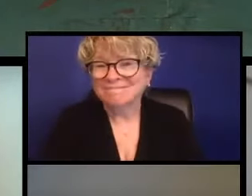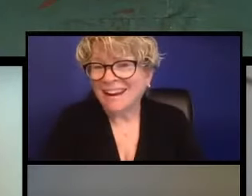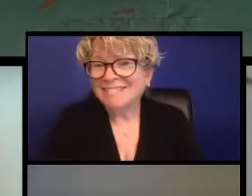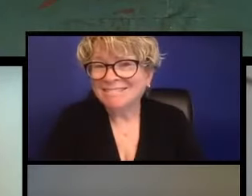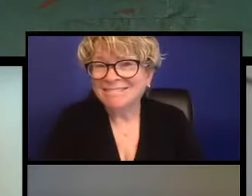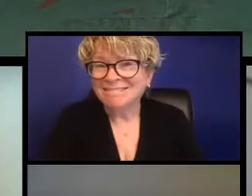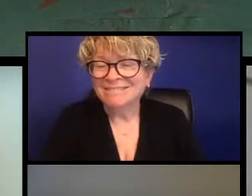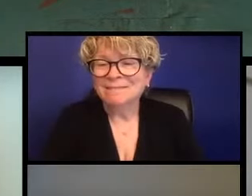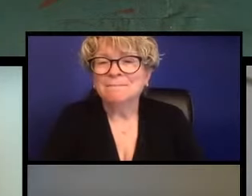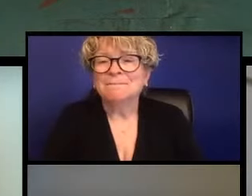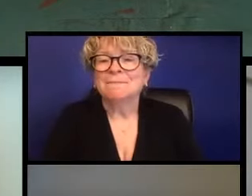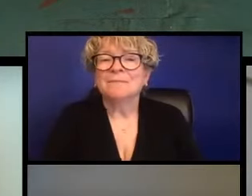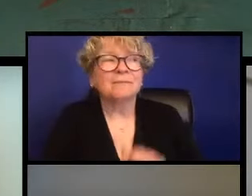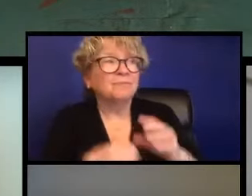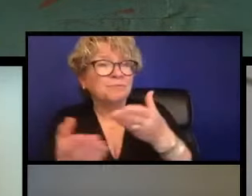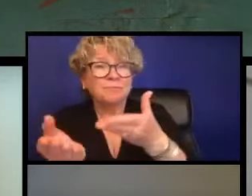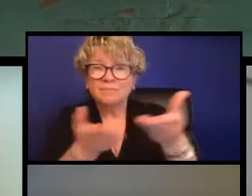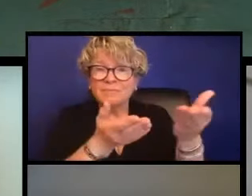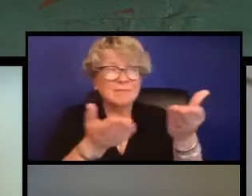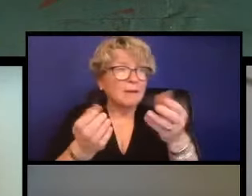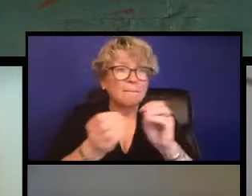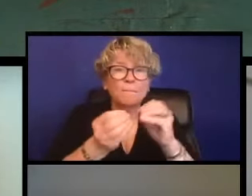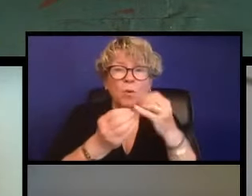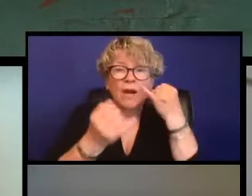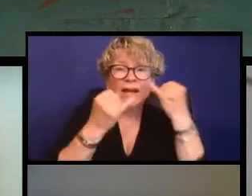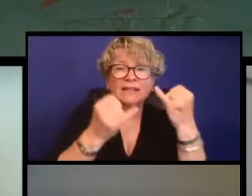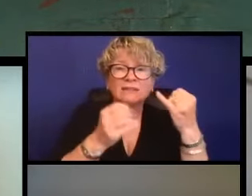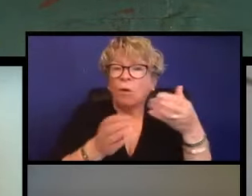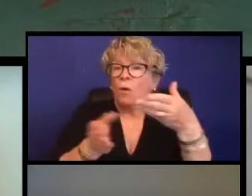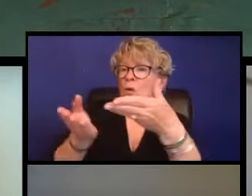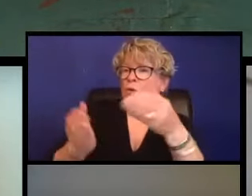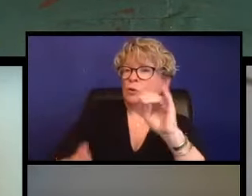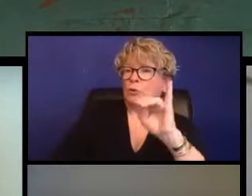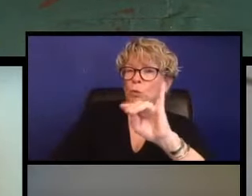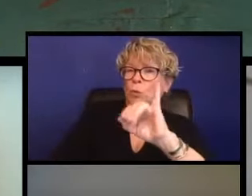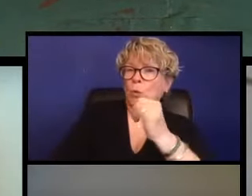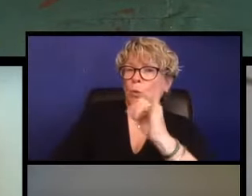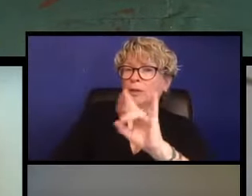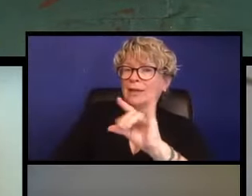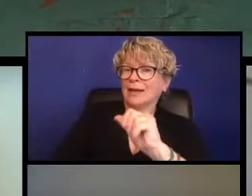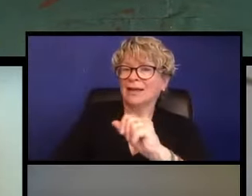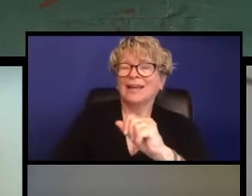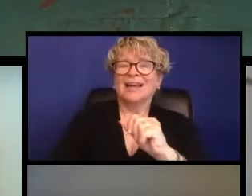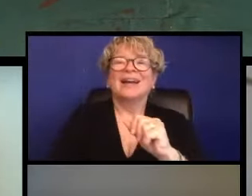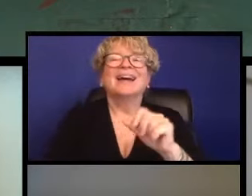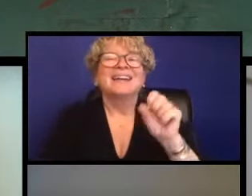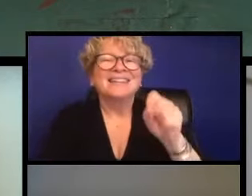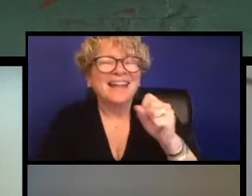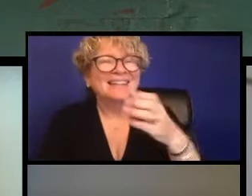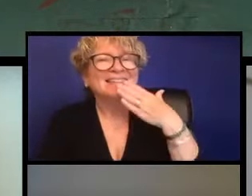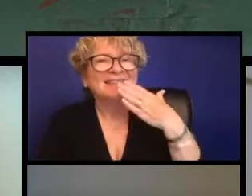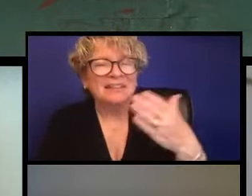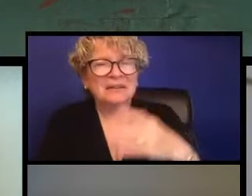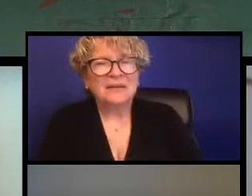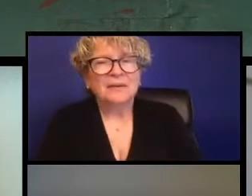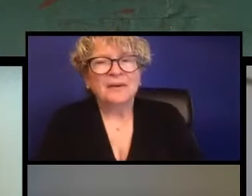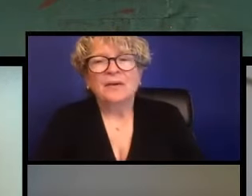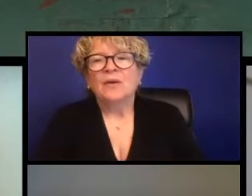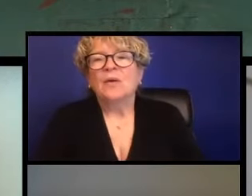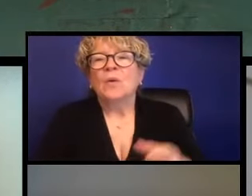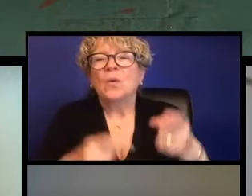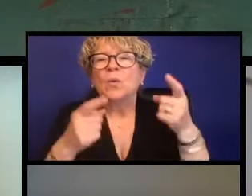Any other thoughts on that question, Julia? Yes, so I will say that whenever I have